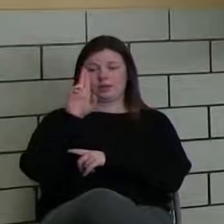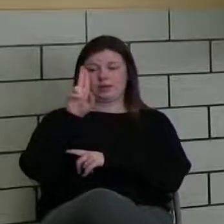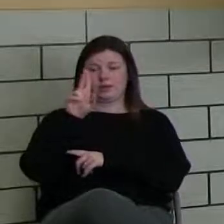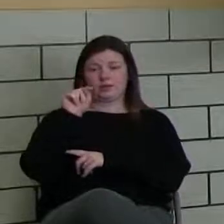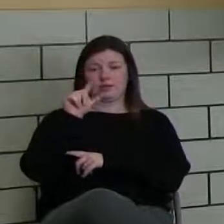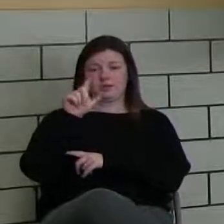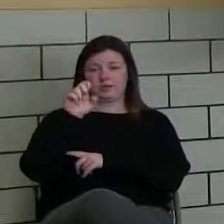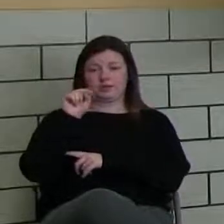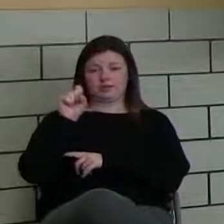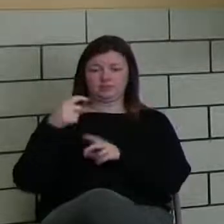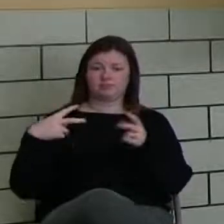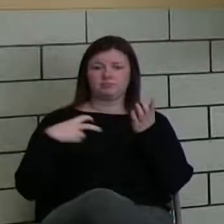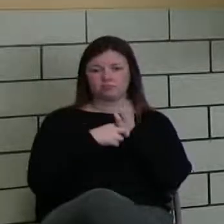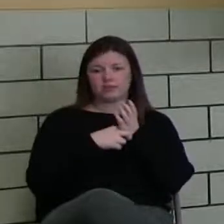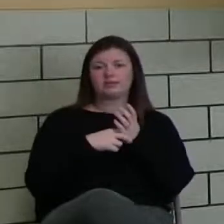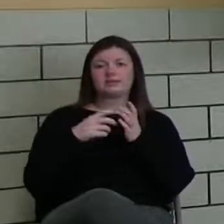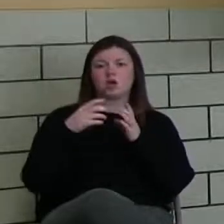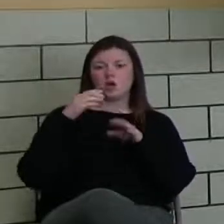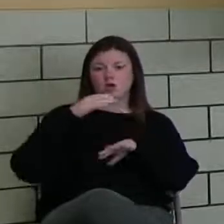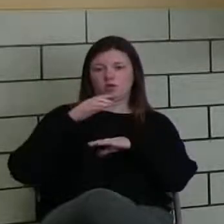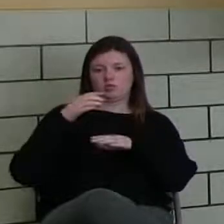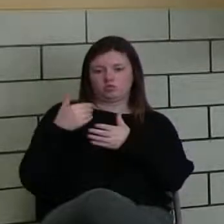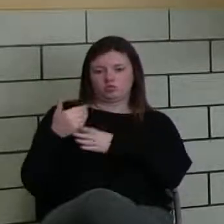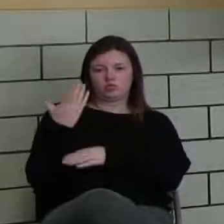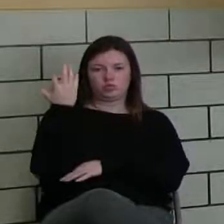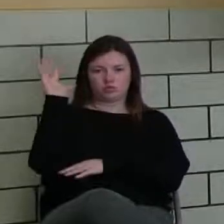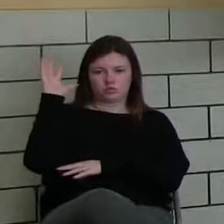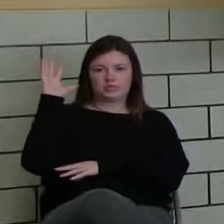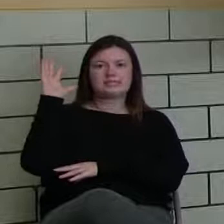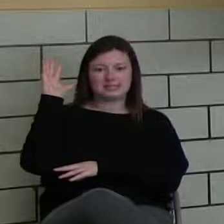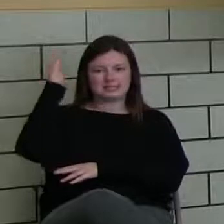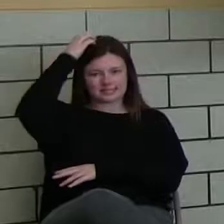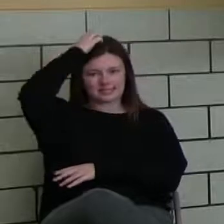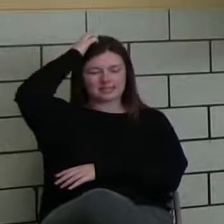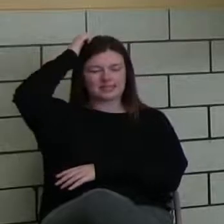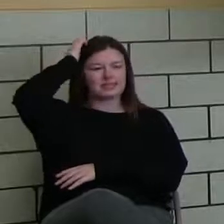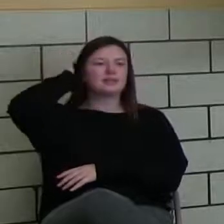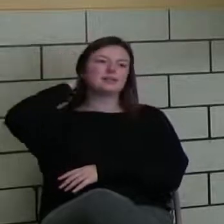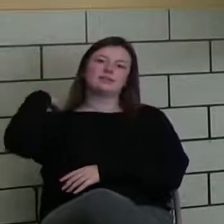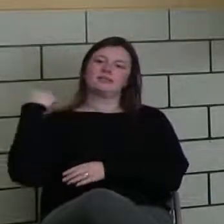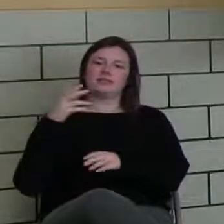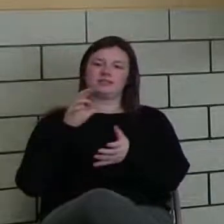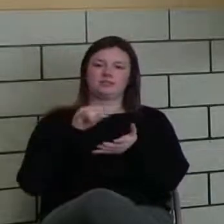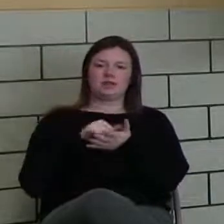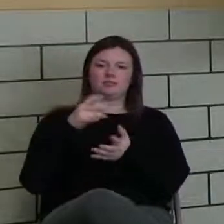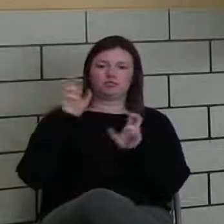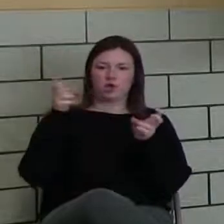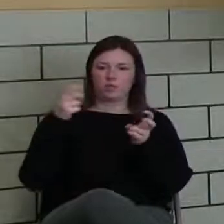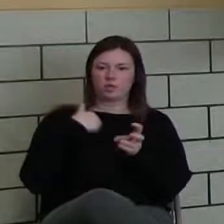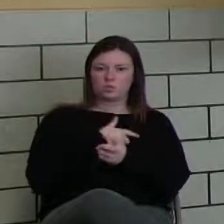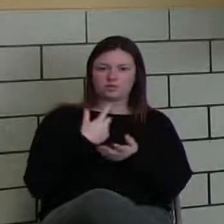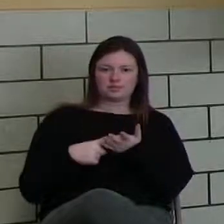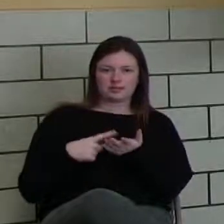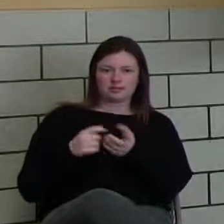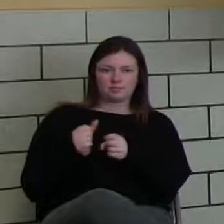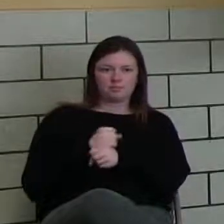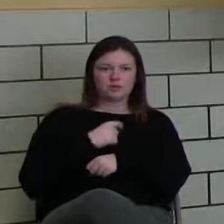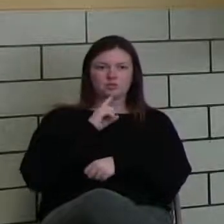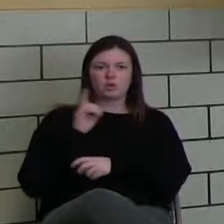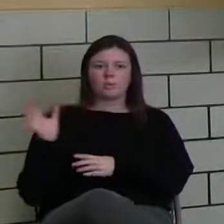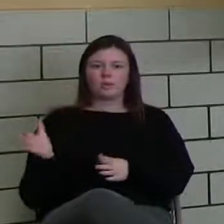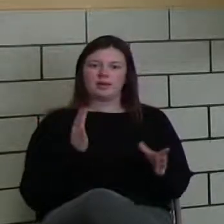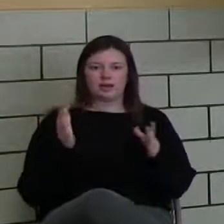conduit for future needs of the city. So that's been a topic that we've been discussing and making sure that we're planning for those